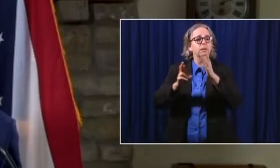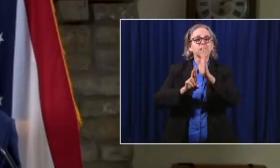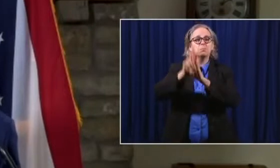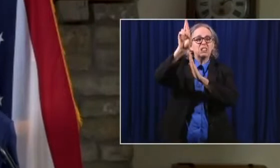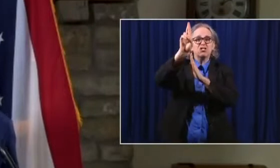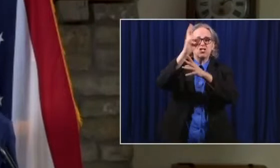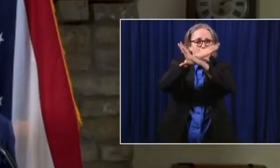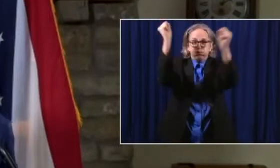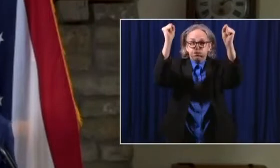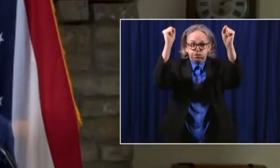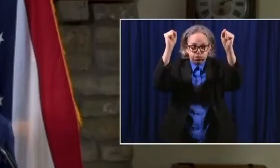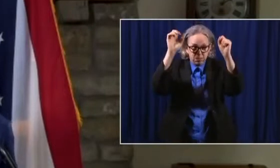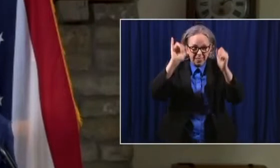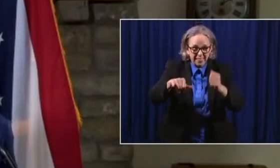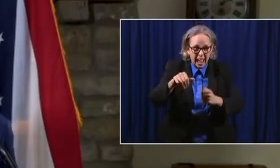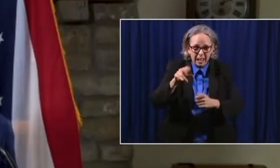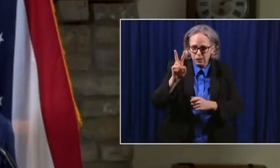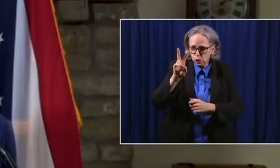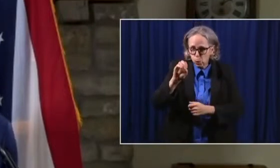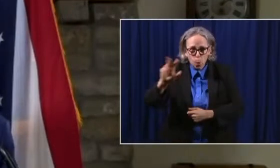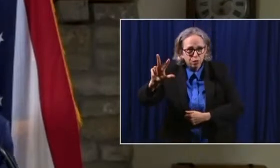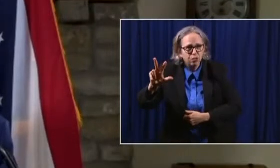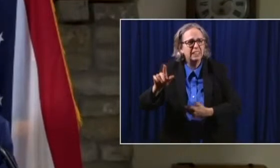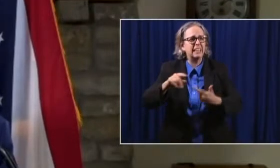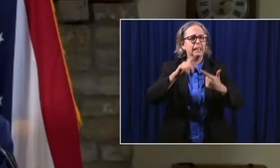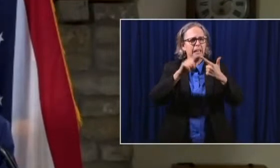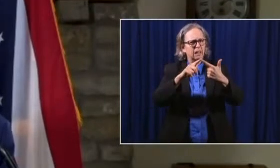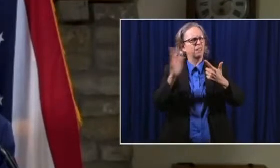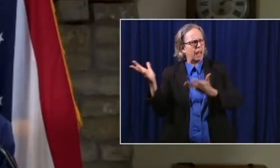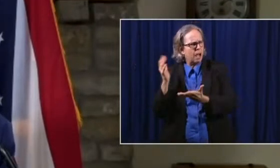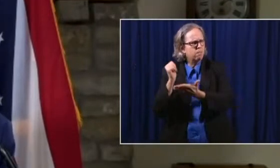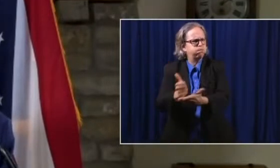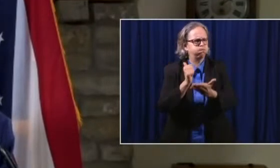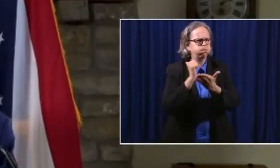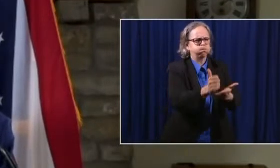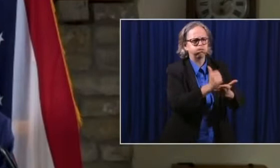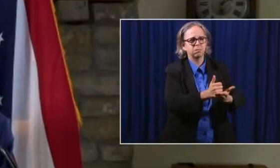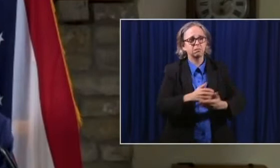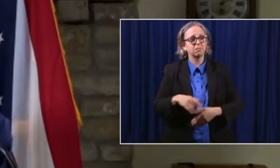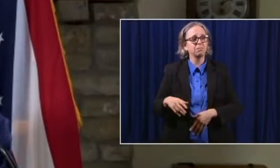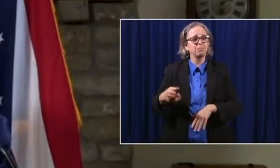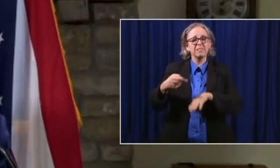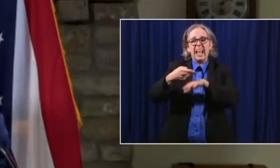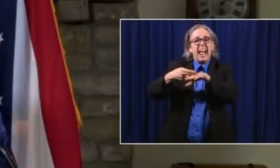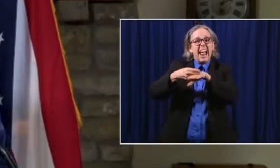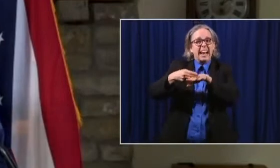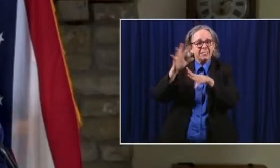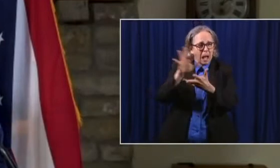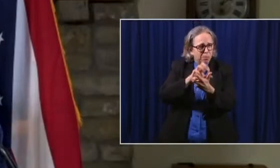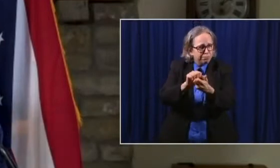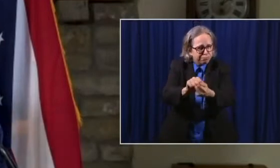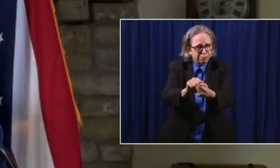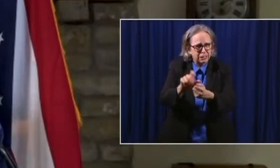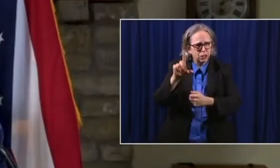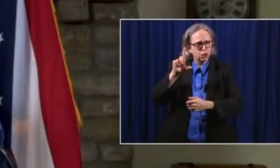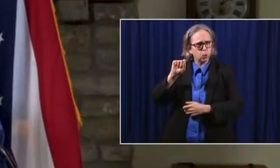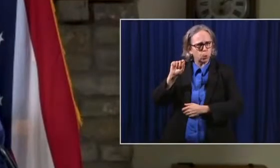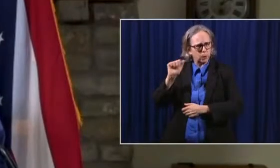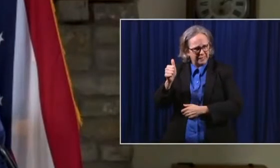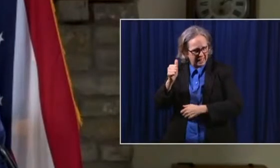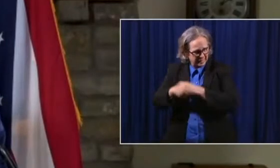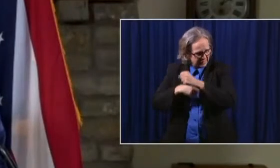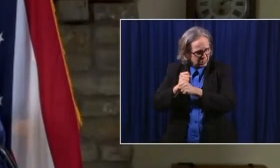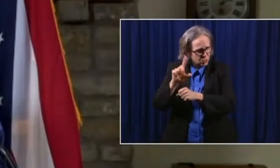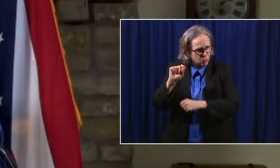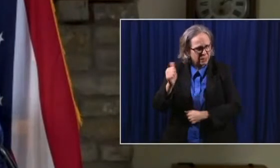earthquake in 2010, and many hurricanes and tornadoes, including the Dayton tornadoes in May of